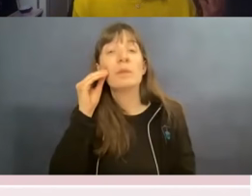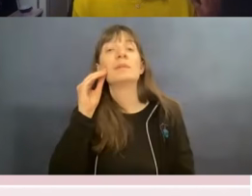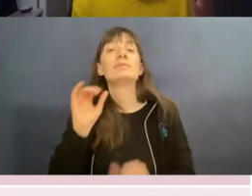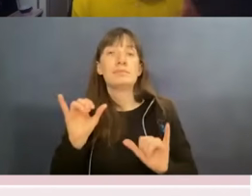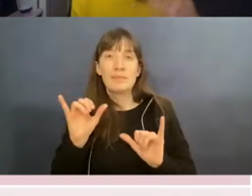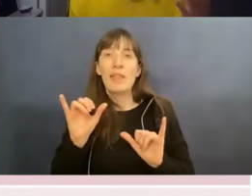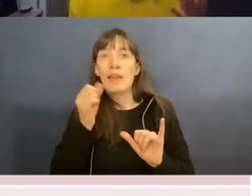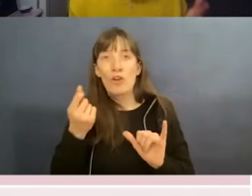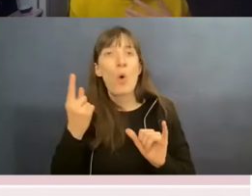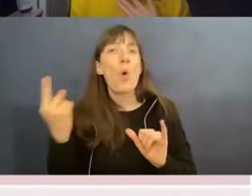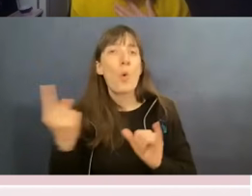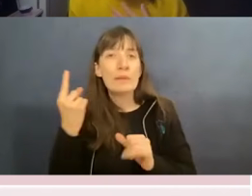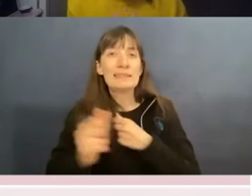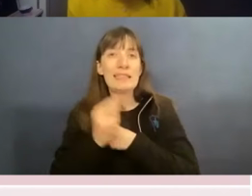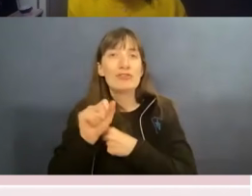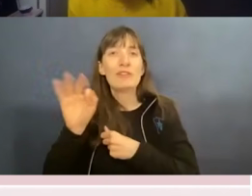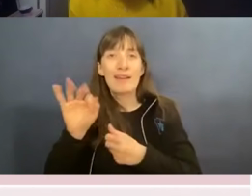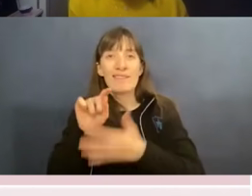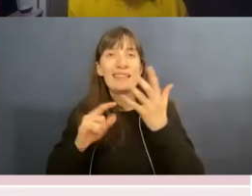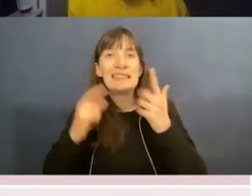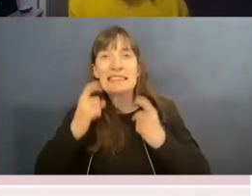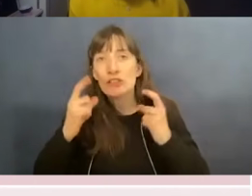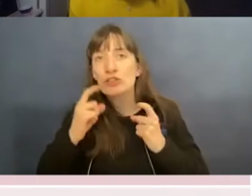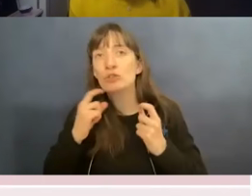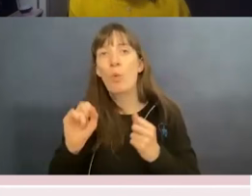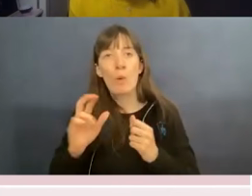there are tears or other things kind of involved with that.